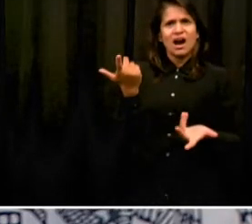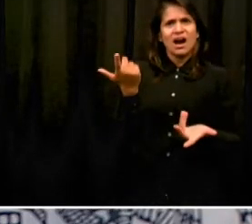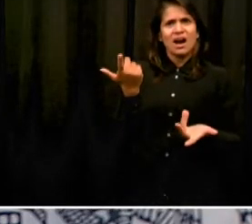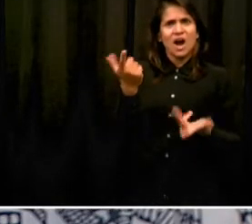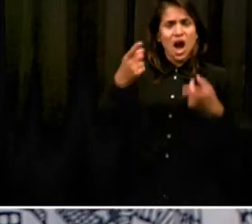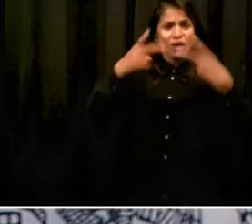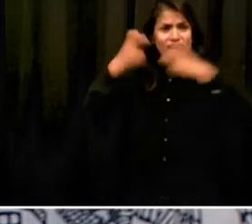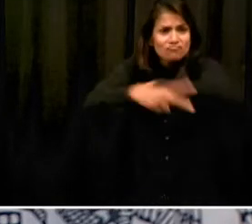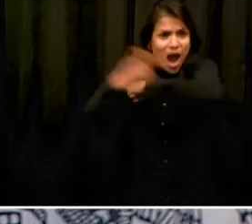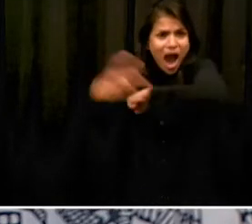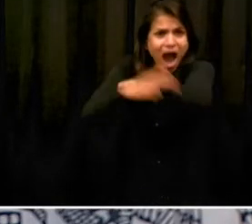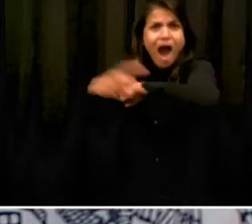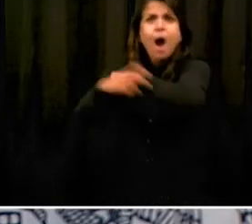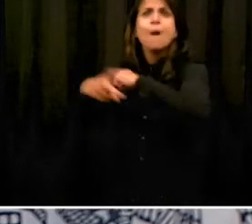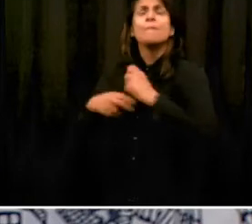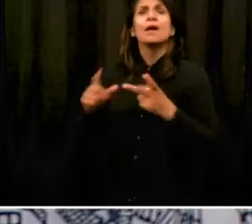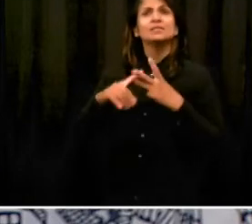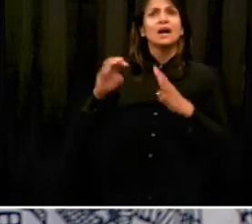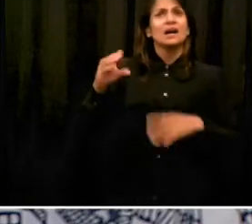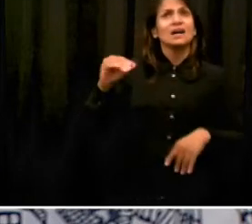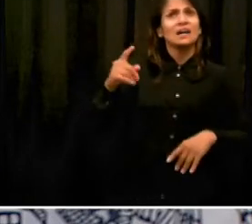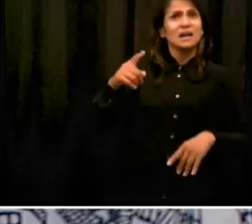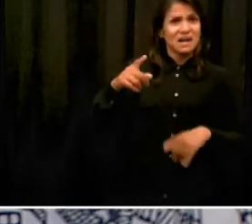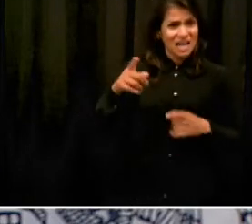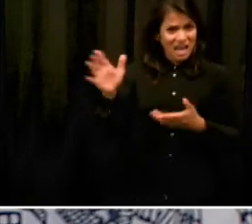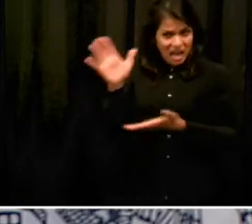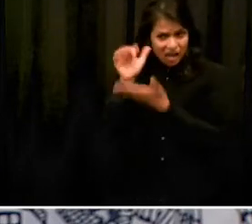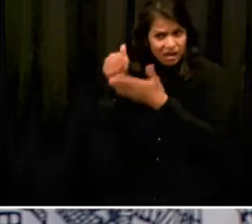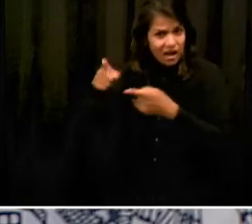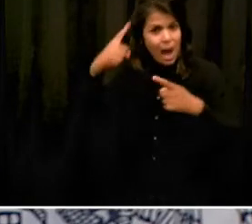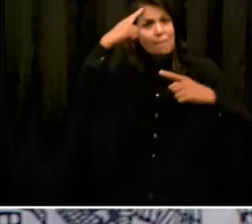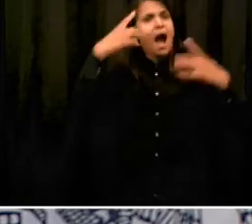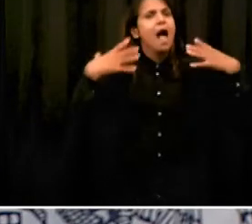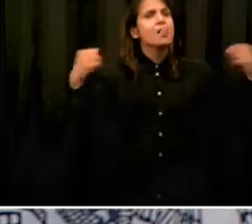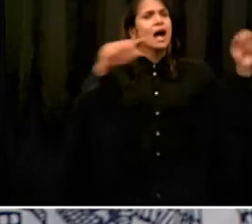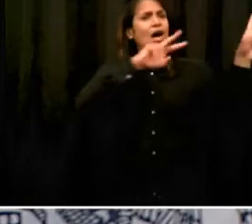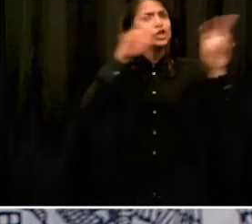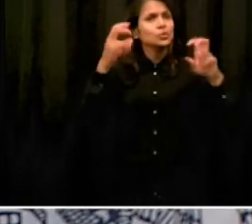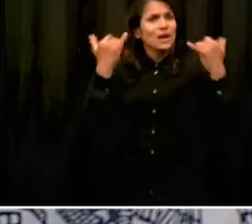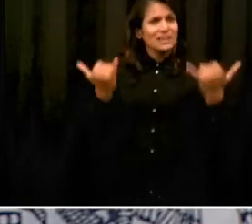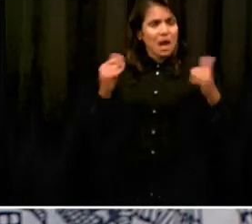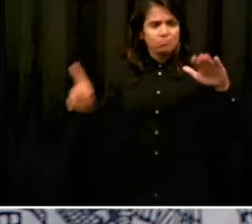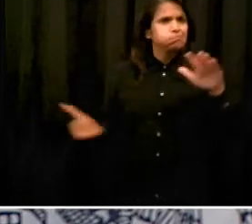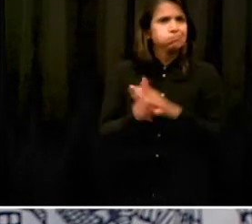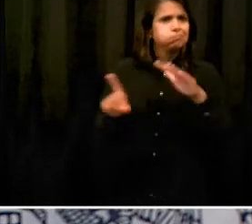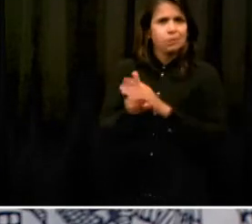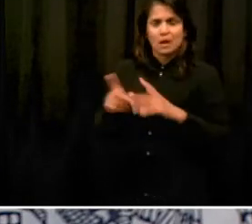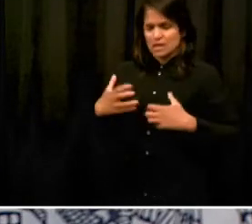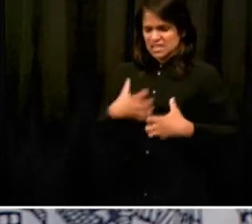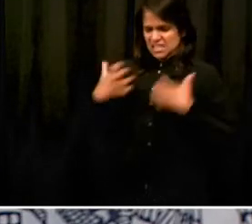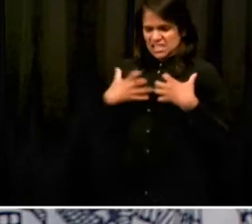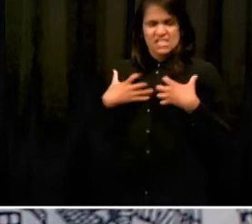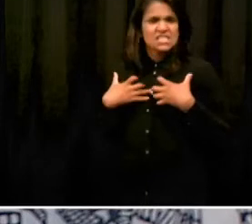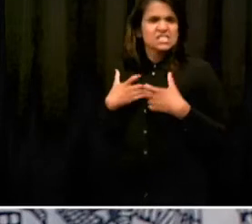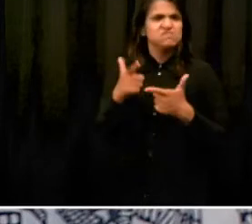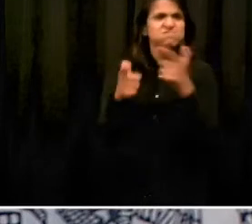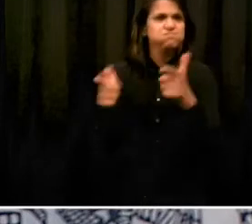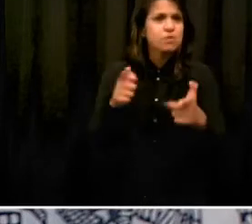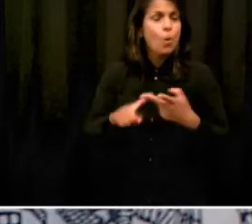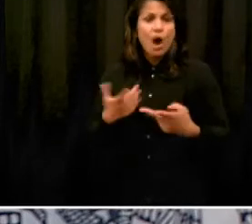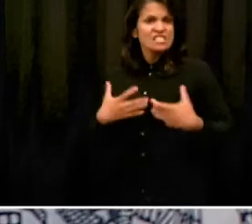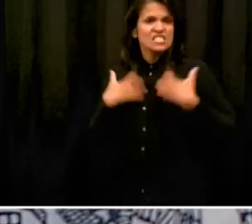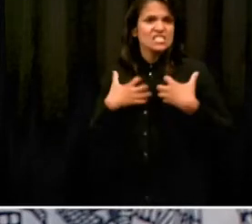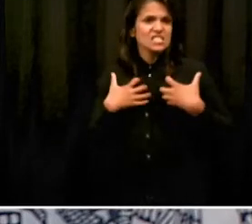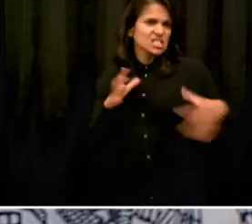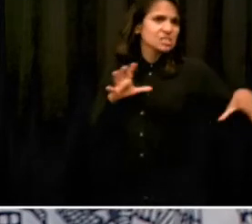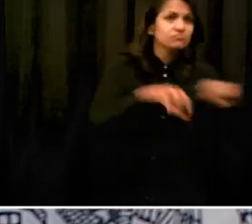in a more confined institutional setting? Todd, it's an important question. What is the interconnection of